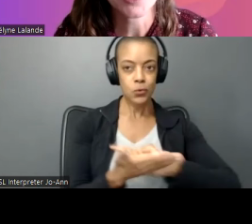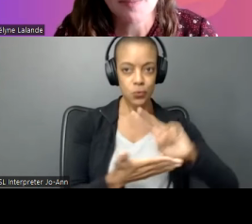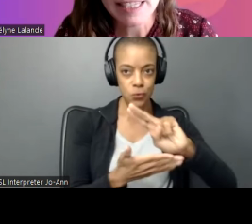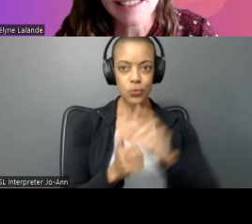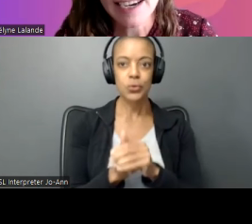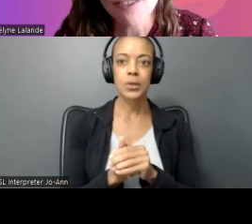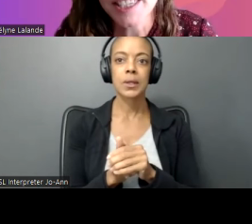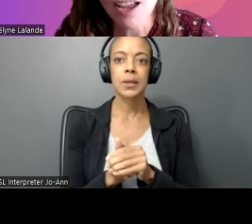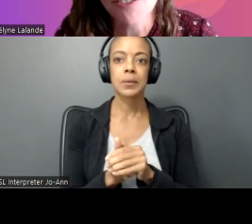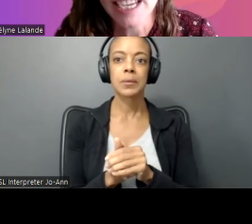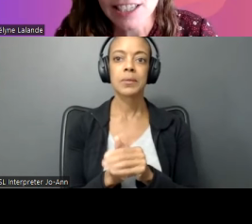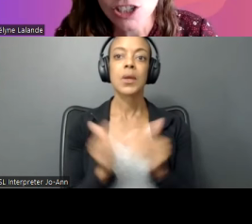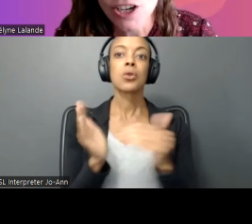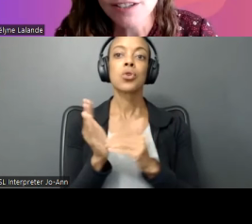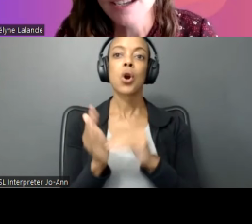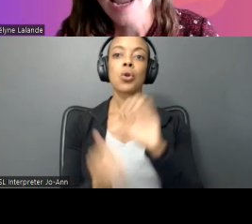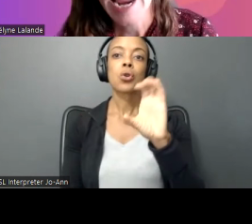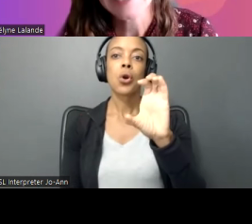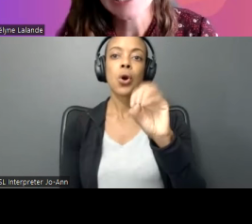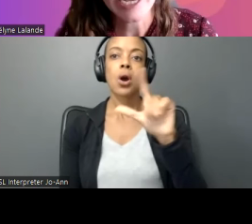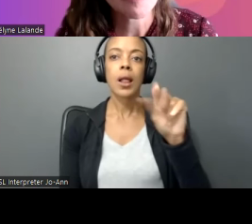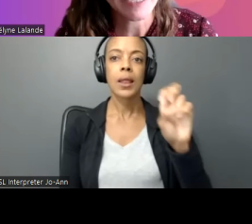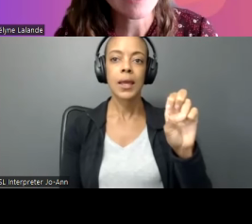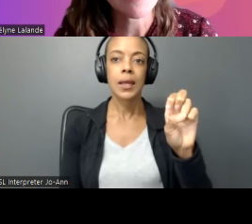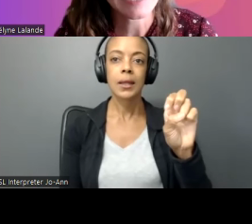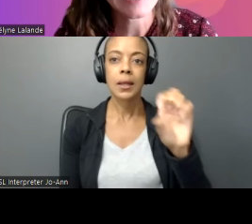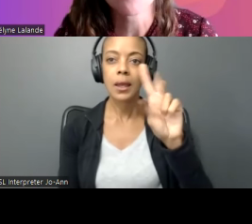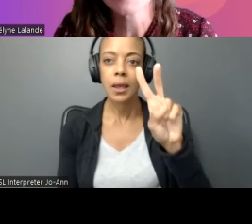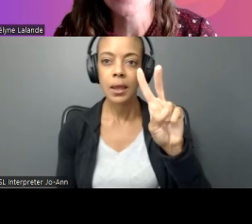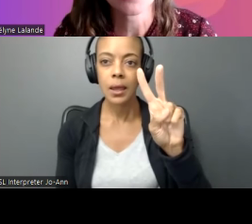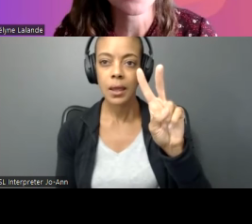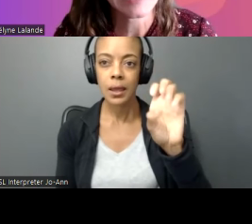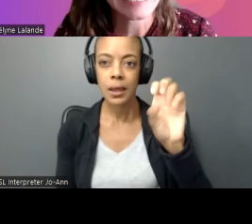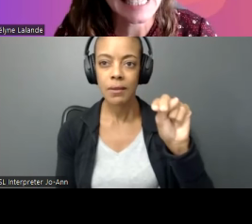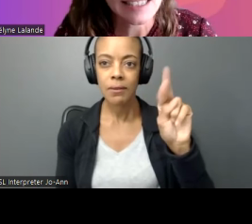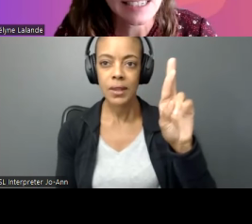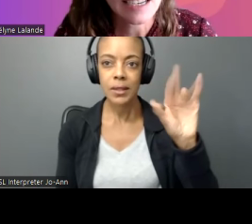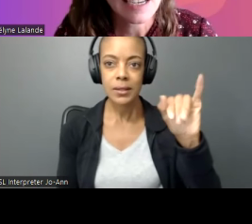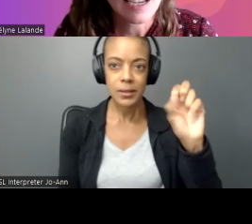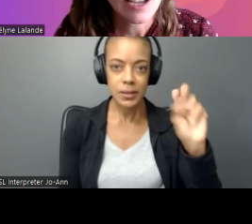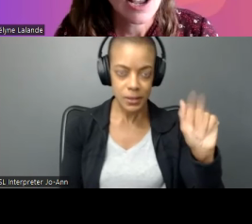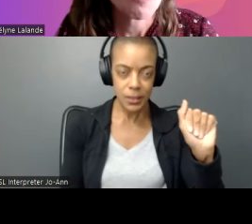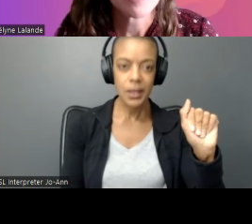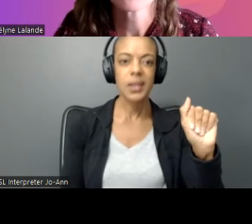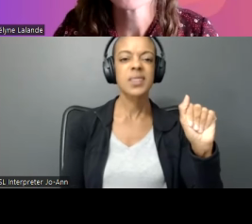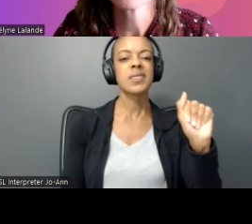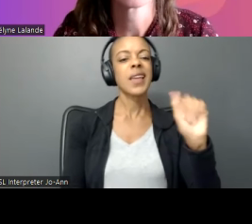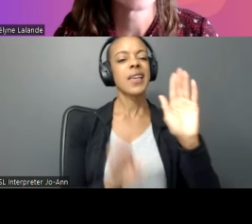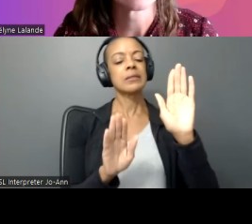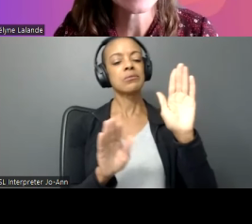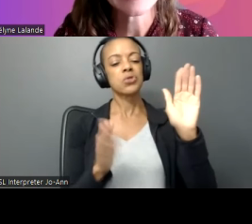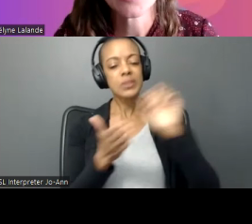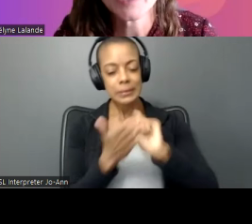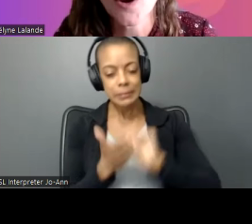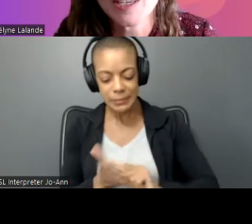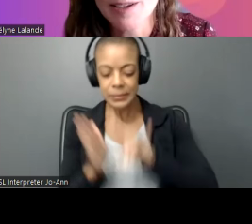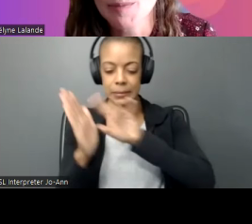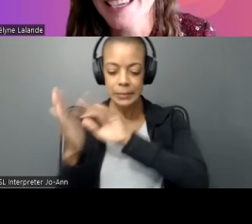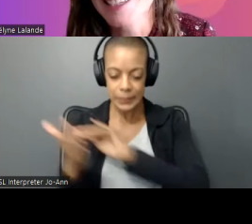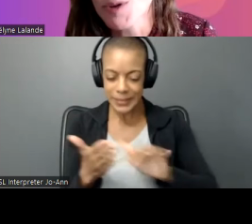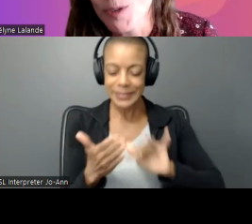Collin-Vézina looks at the impact of negative events on young people and the services that they receive.